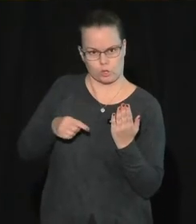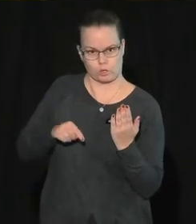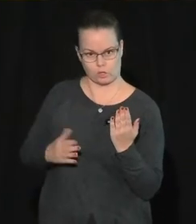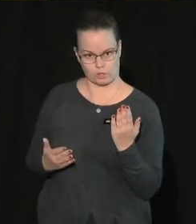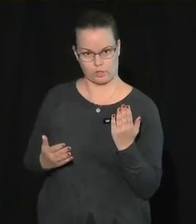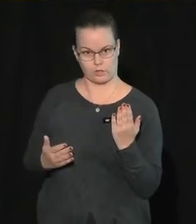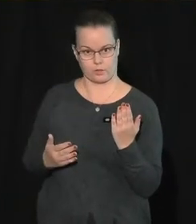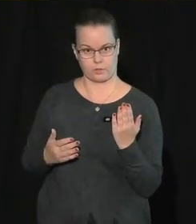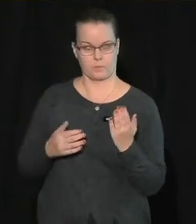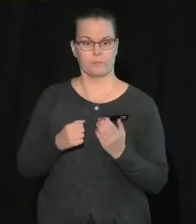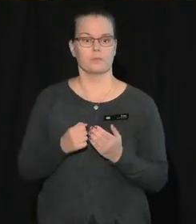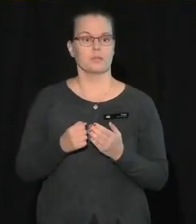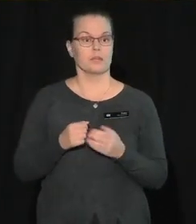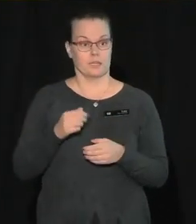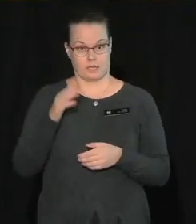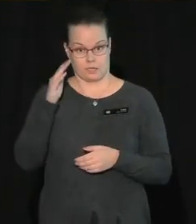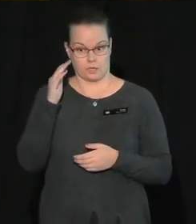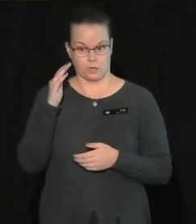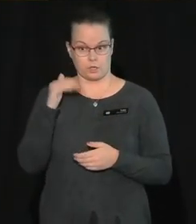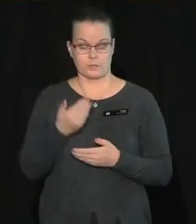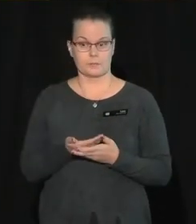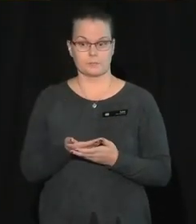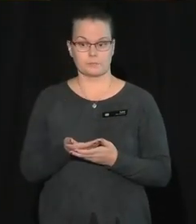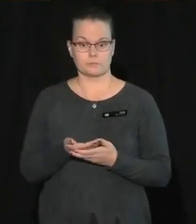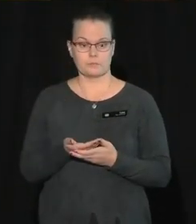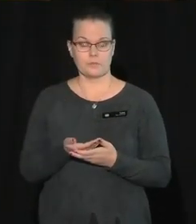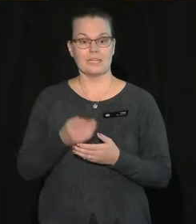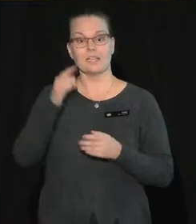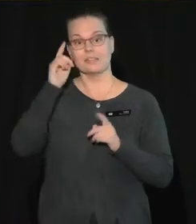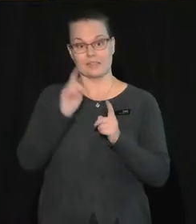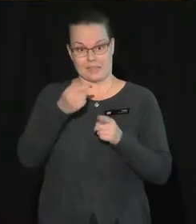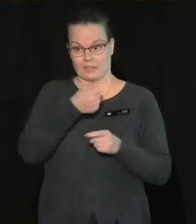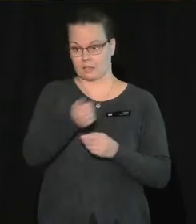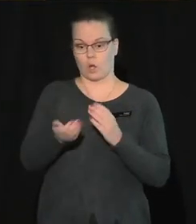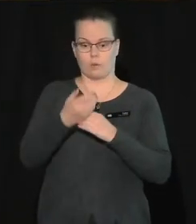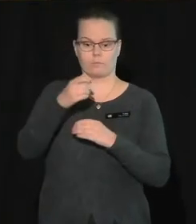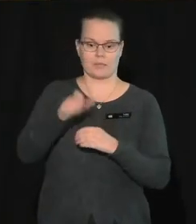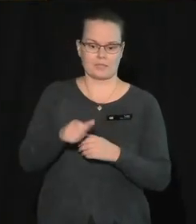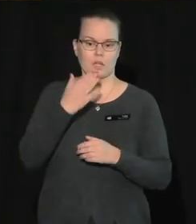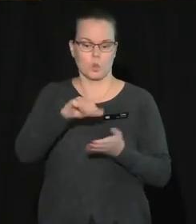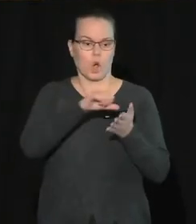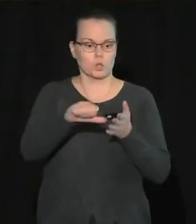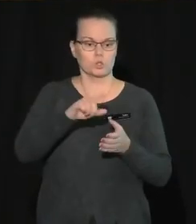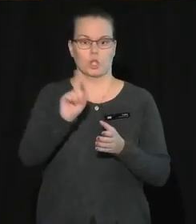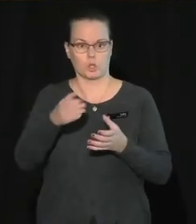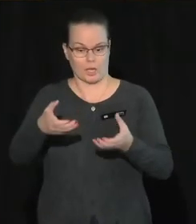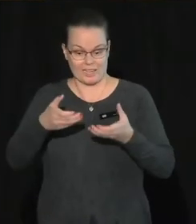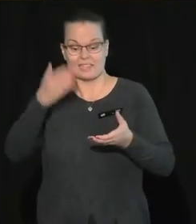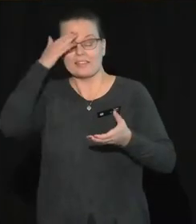presumption of compliance. In other words, you will know that you are buying accessible. Can I have the next slide,